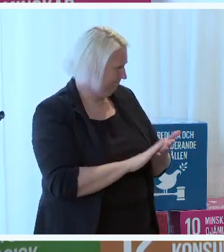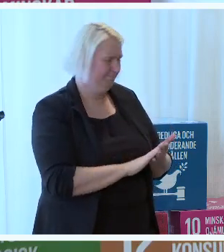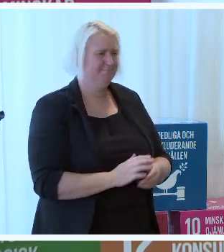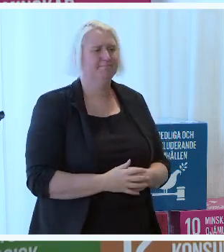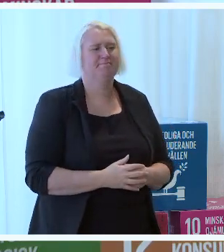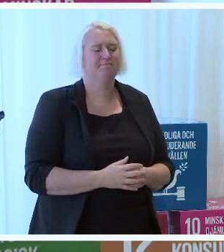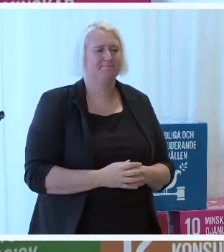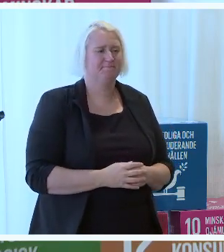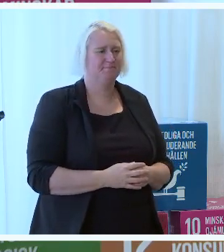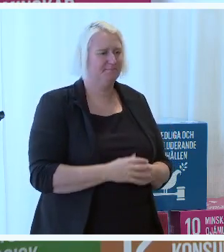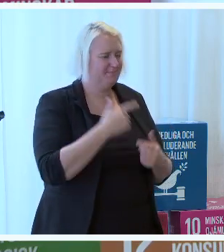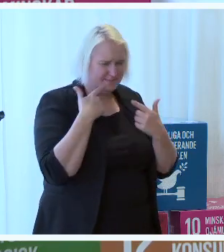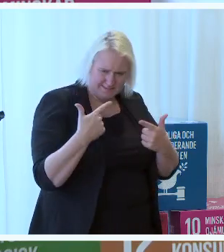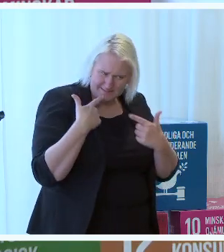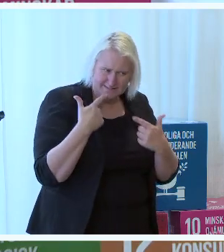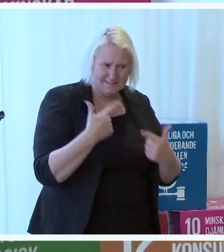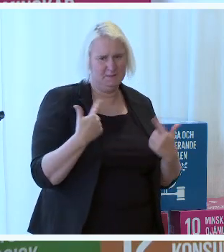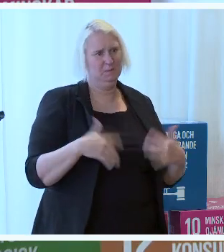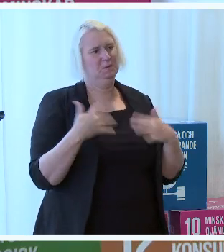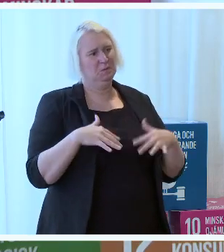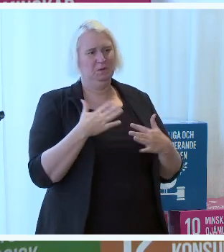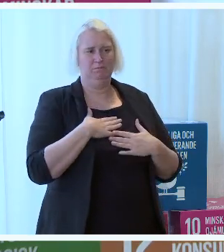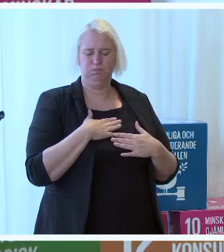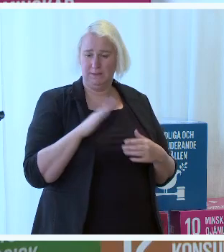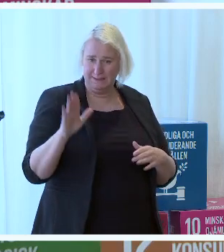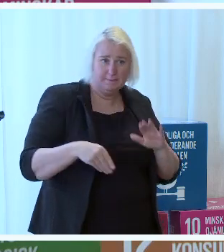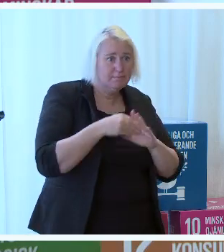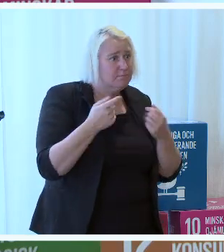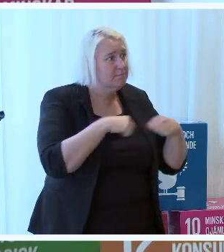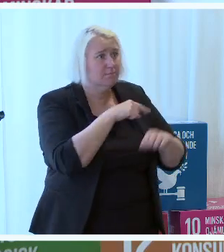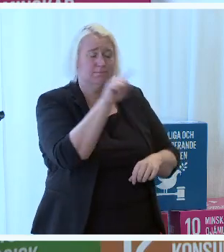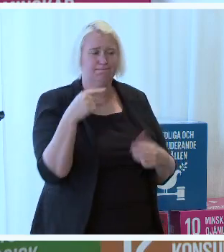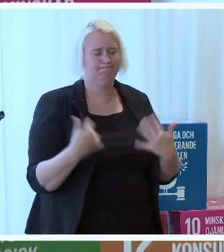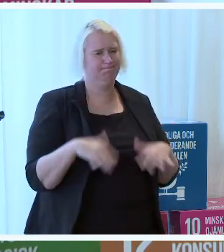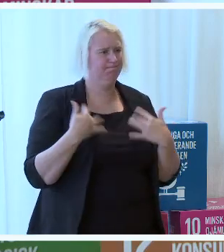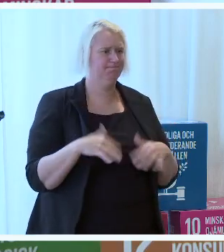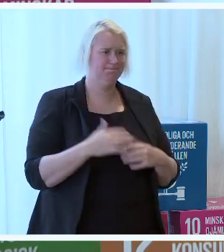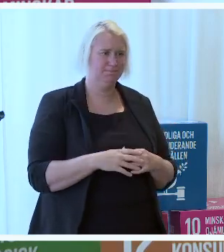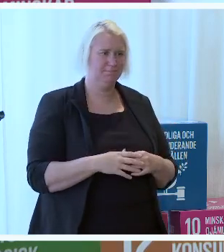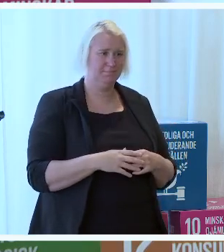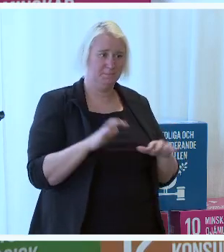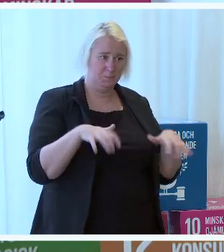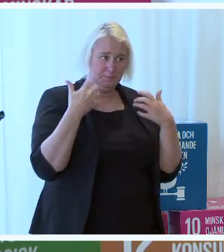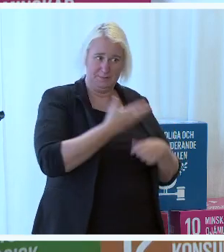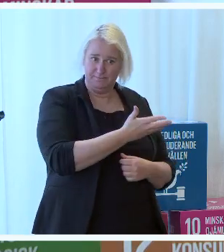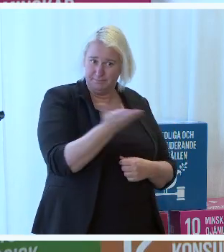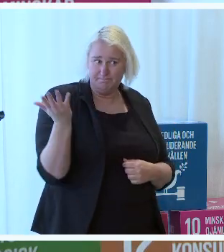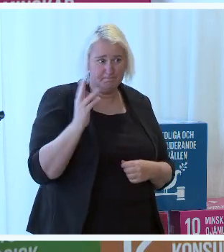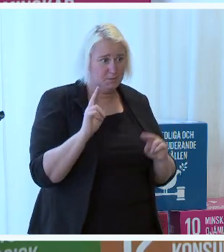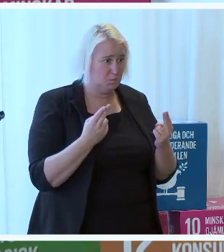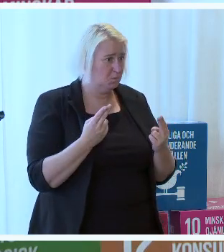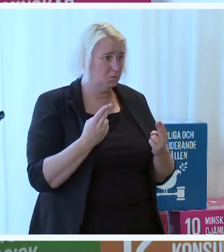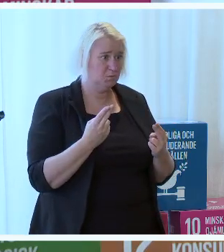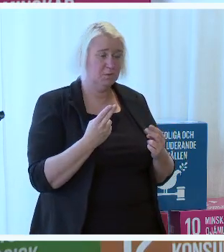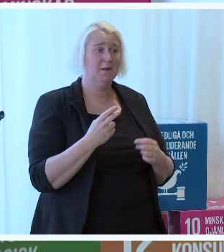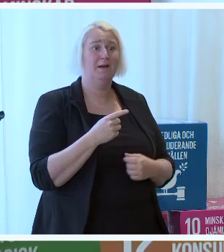Again, thank you for your wholesome and honest account. It has been a true pleasure. To the crowd, I would like to invite you to, when you leave this place, that we